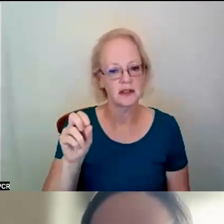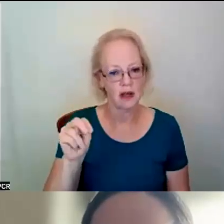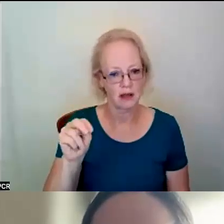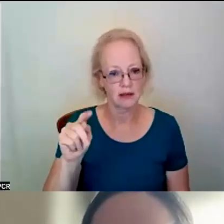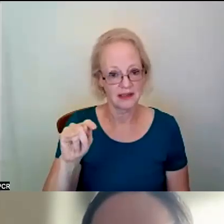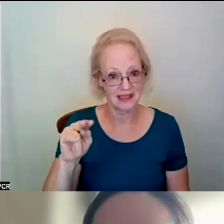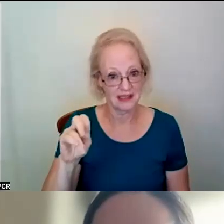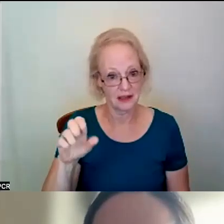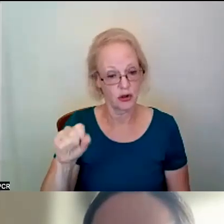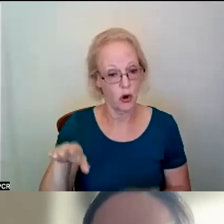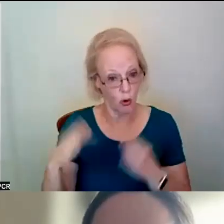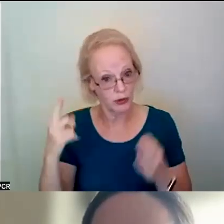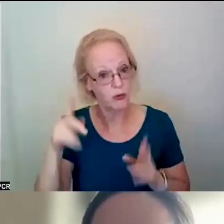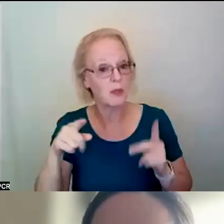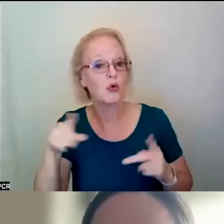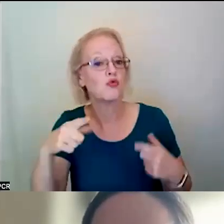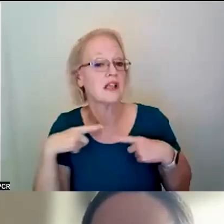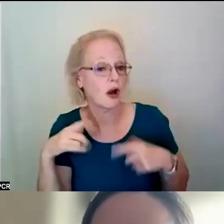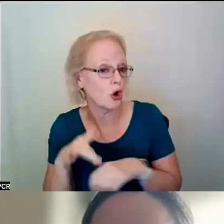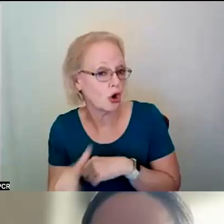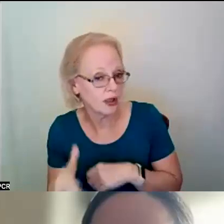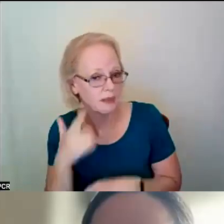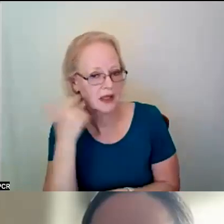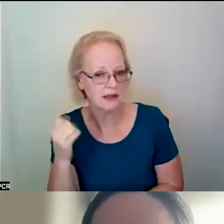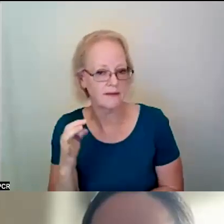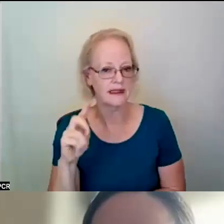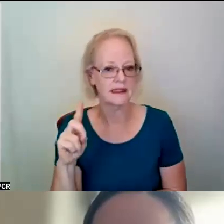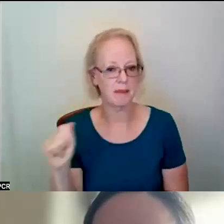who retire early due to disability?